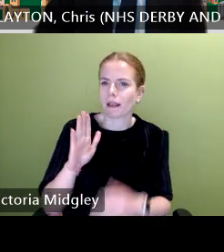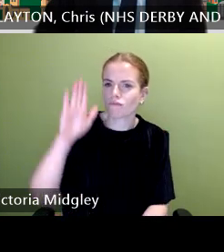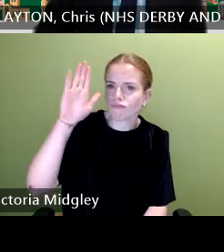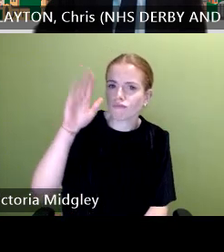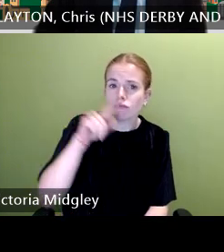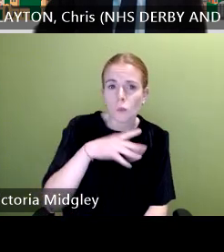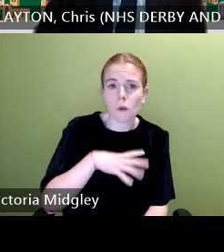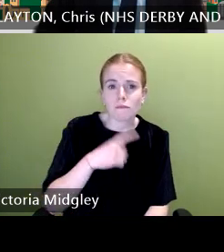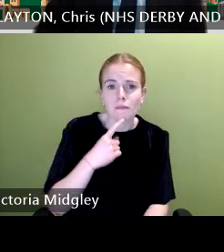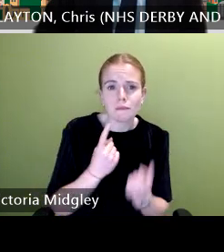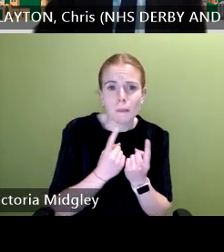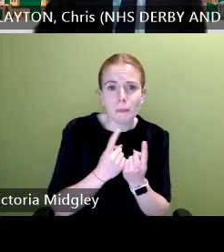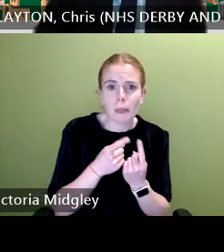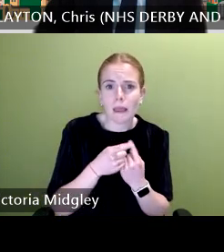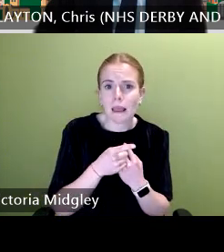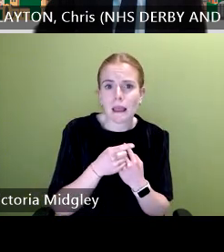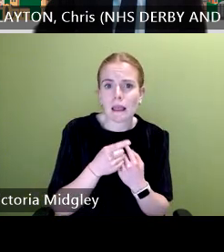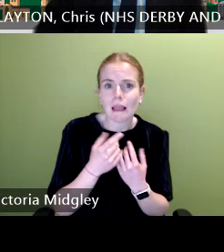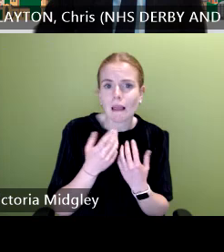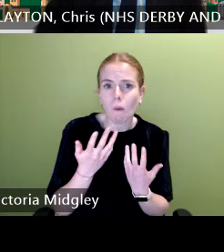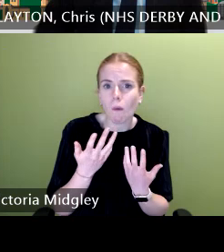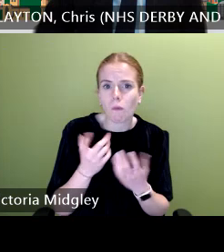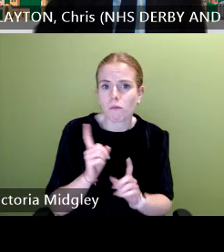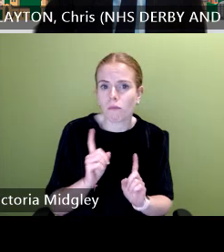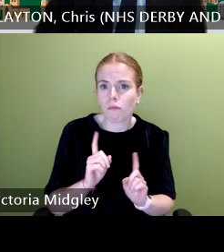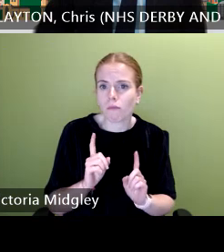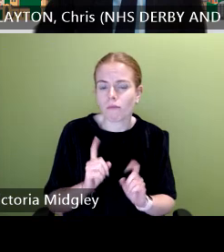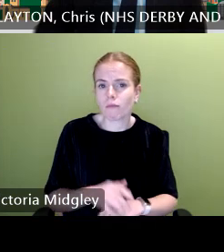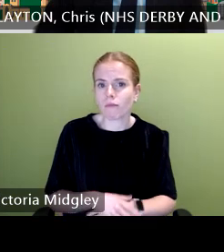Oh, it's gone down. Oh,